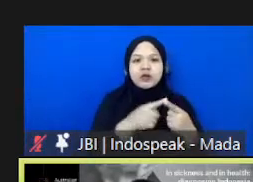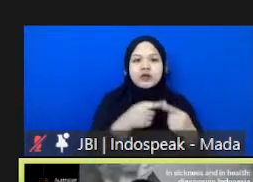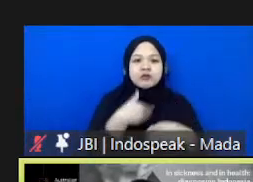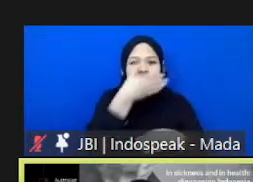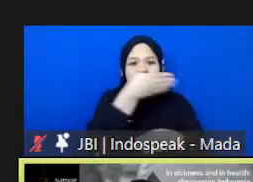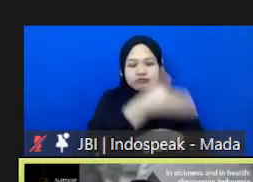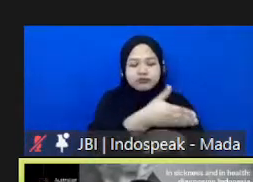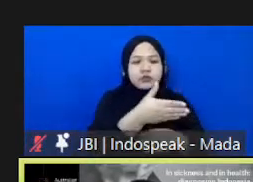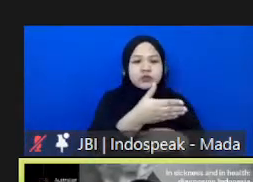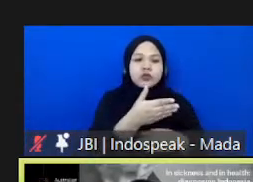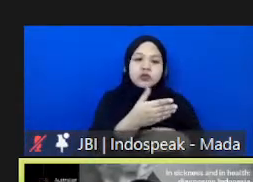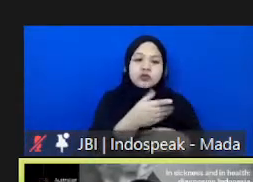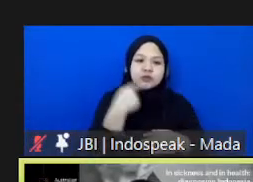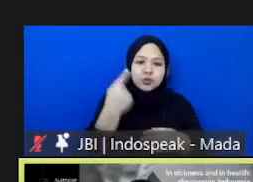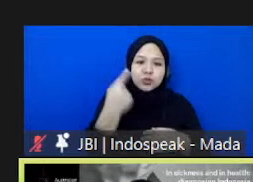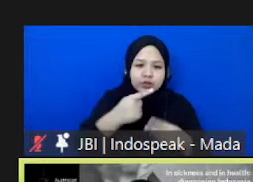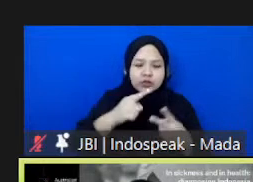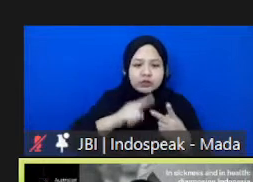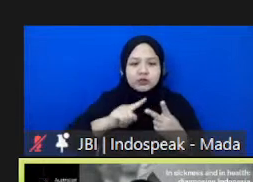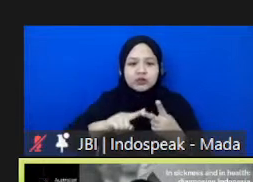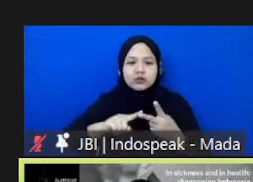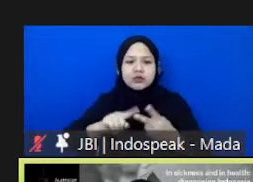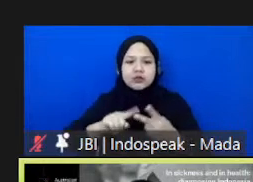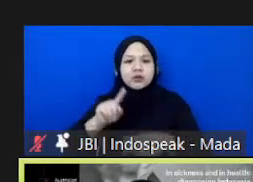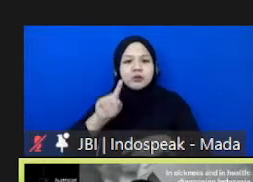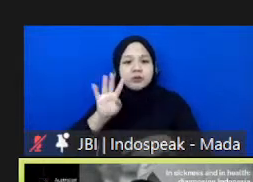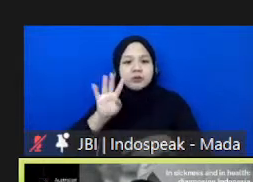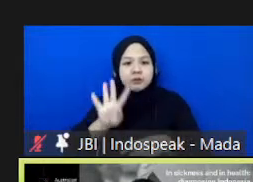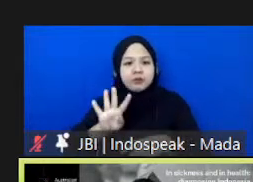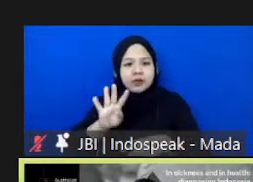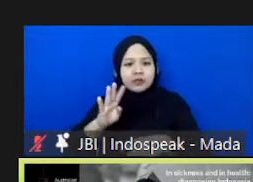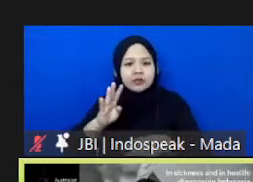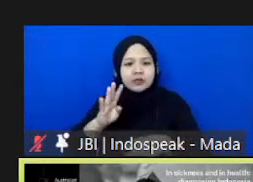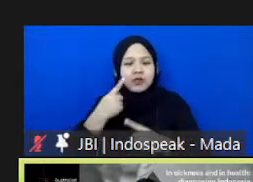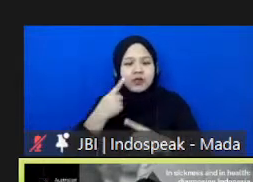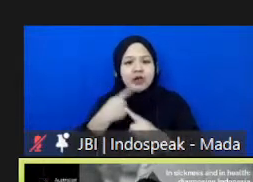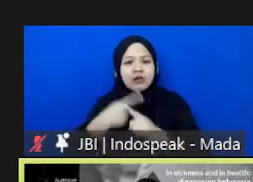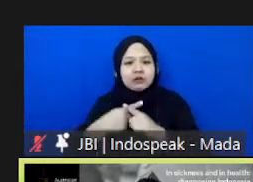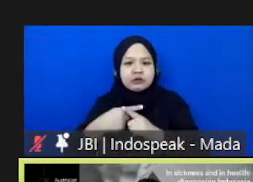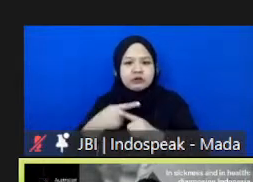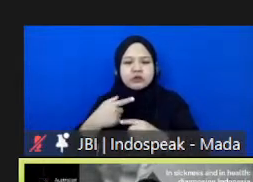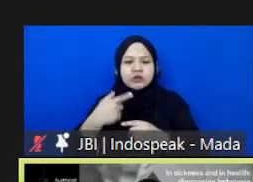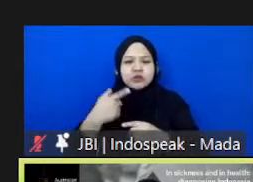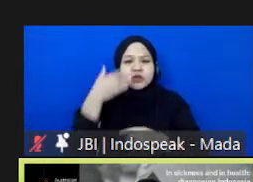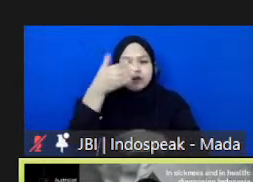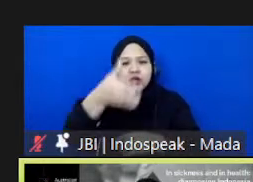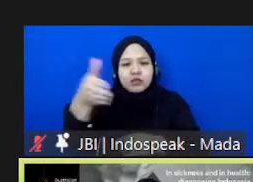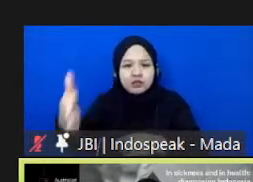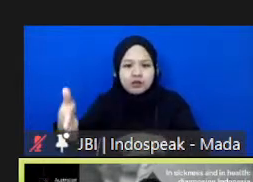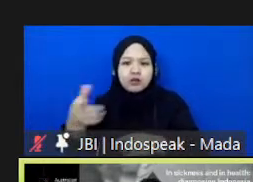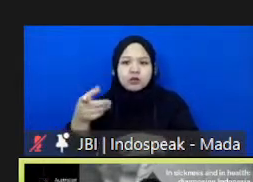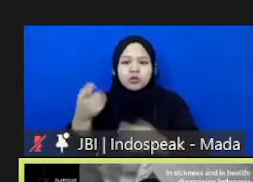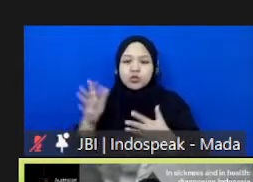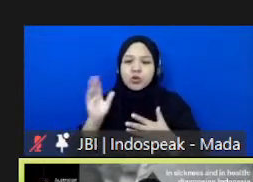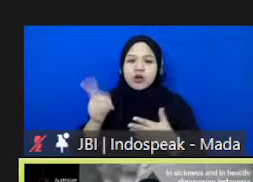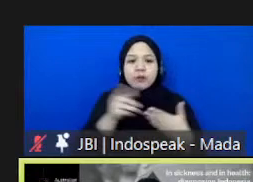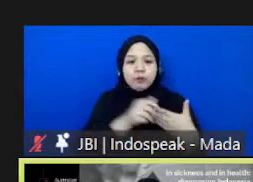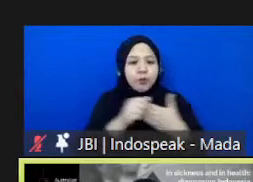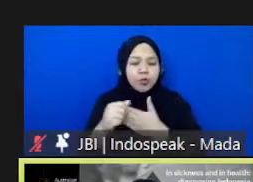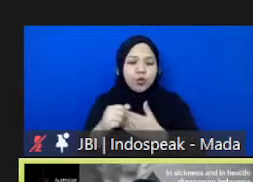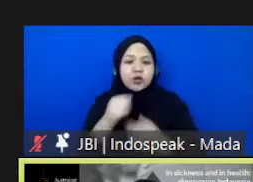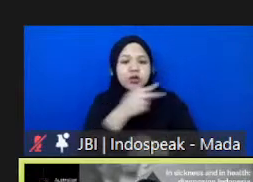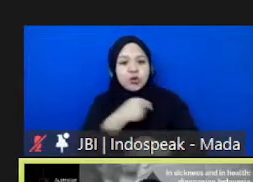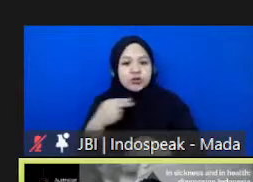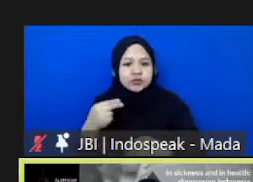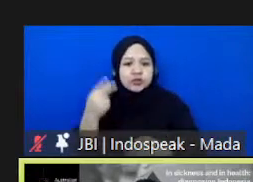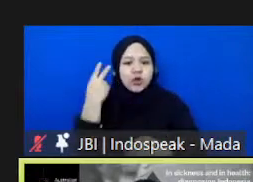4. The at least 4 one is the one that we use in Indonesia as a guideline to proxy a quality care ANC. So